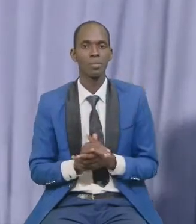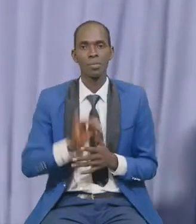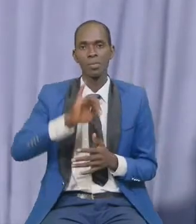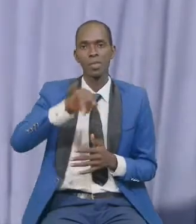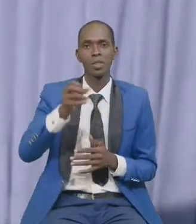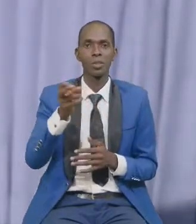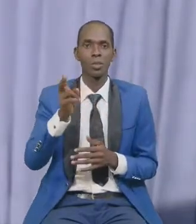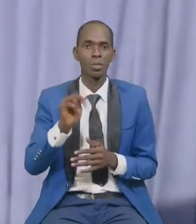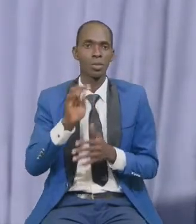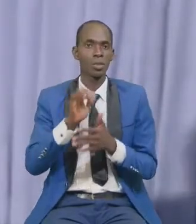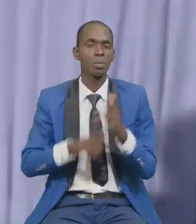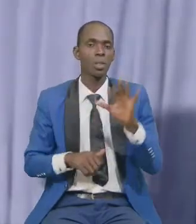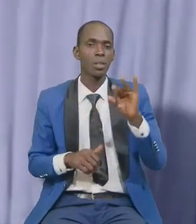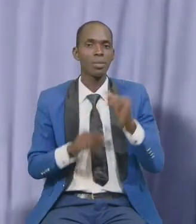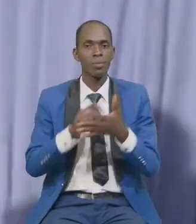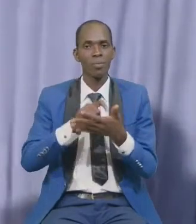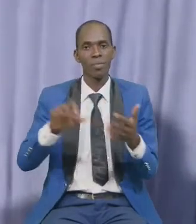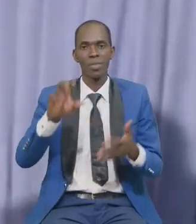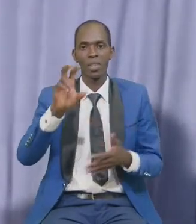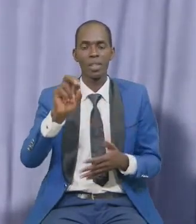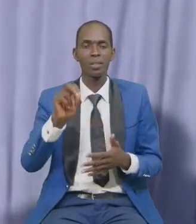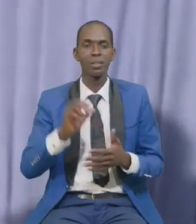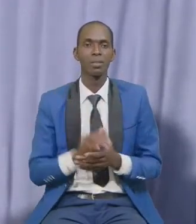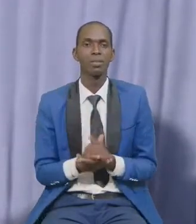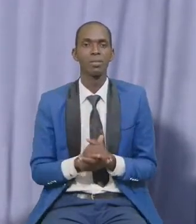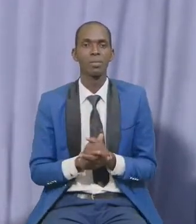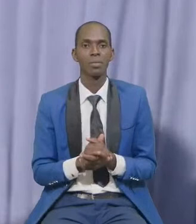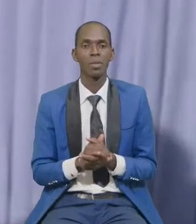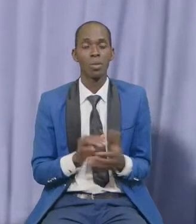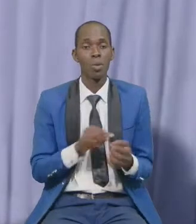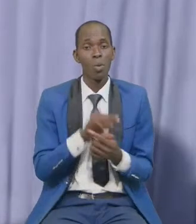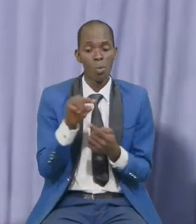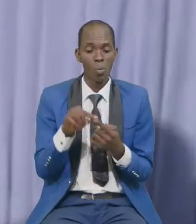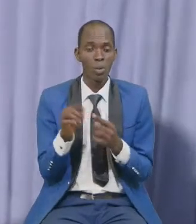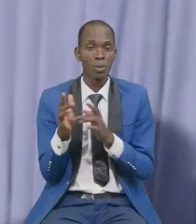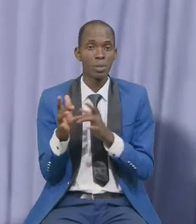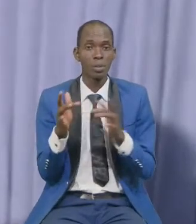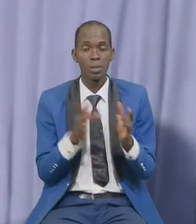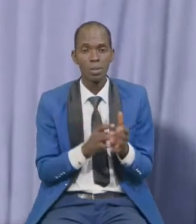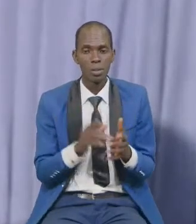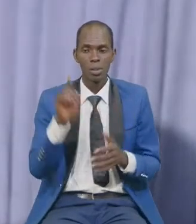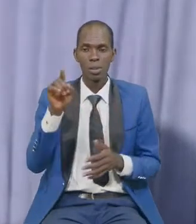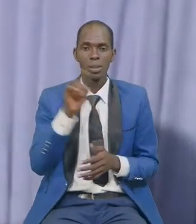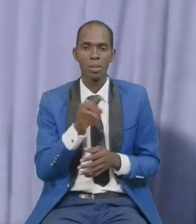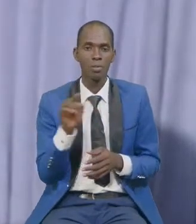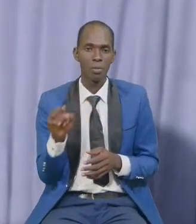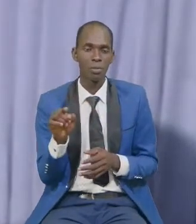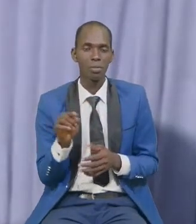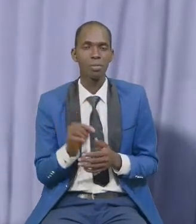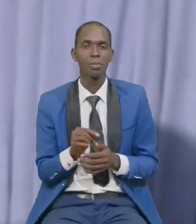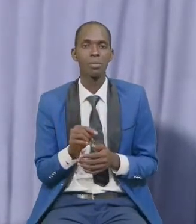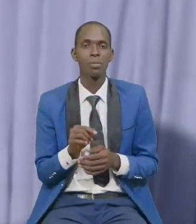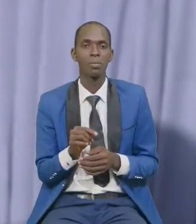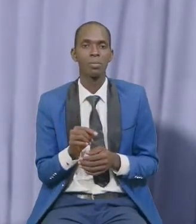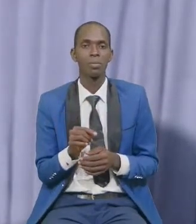John chapter 19, verse 30. When Jesus, therefore,